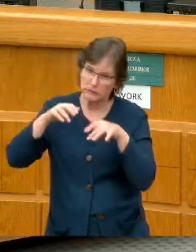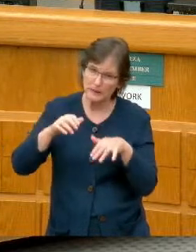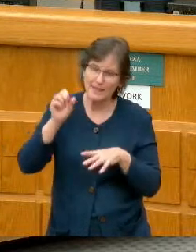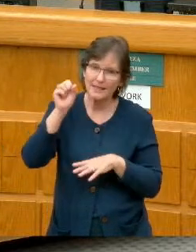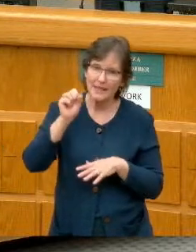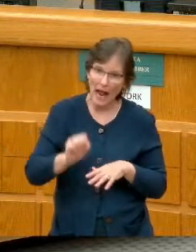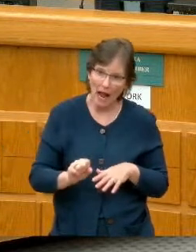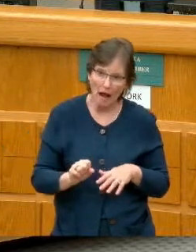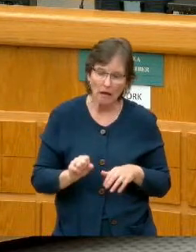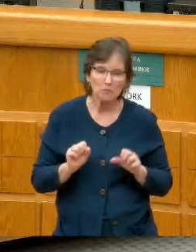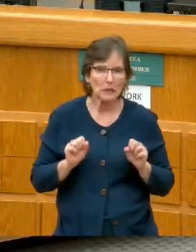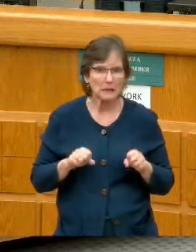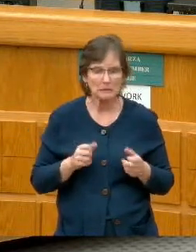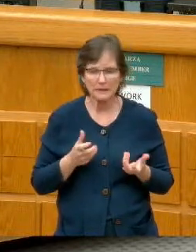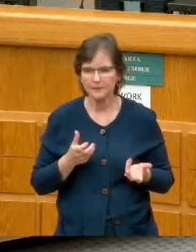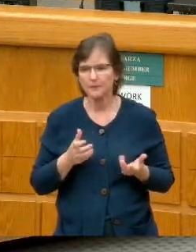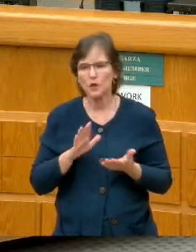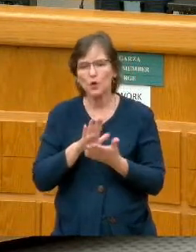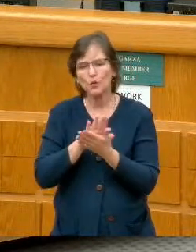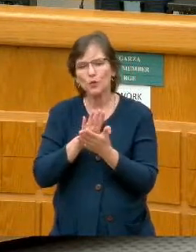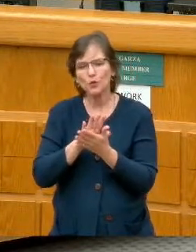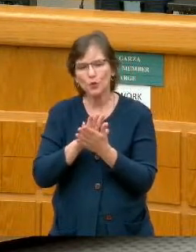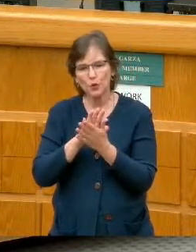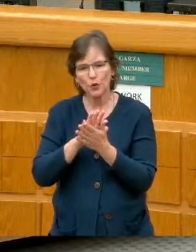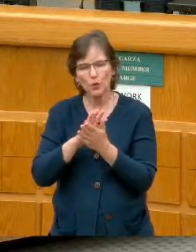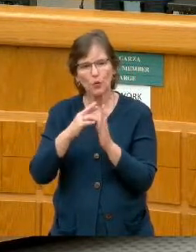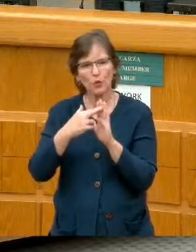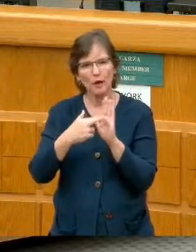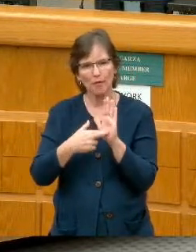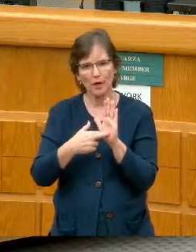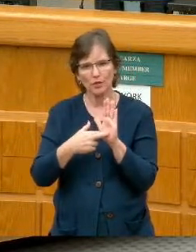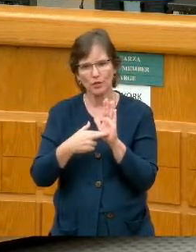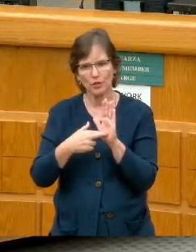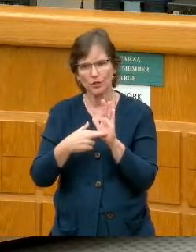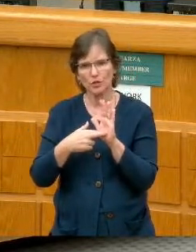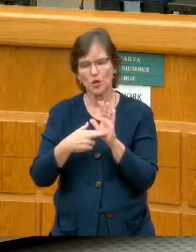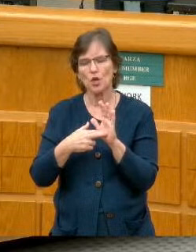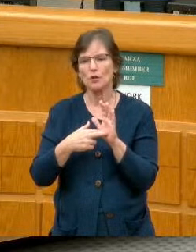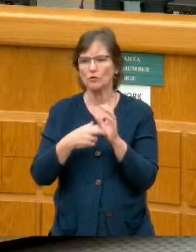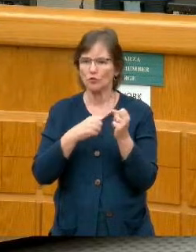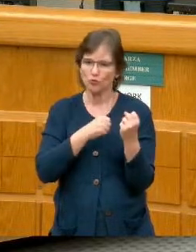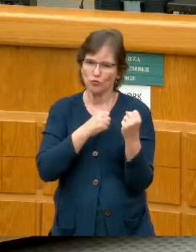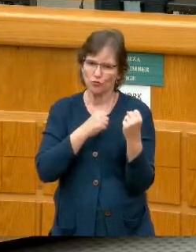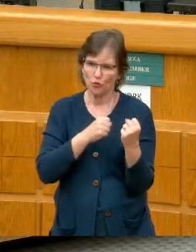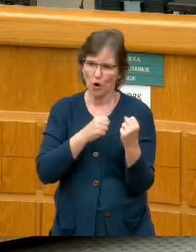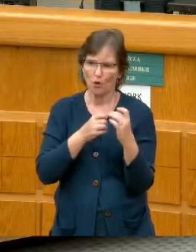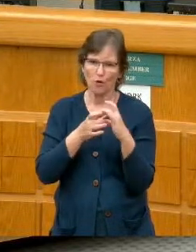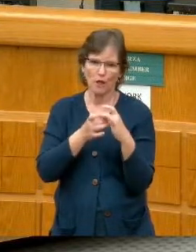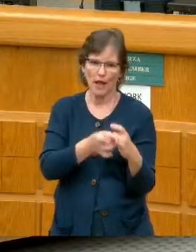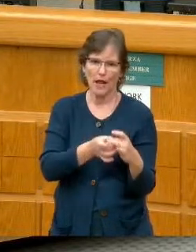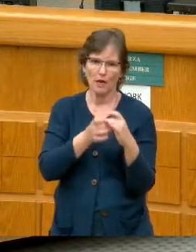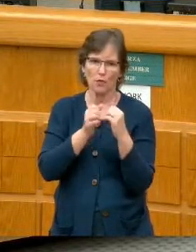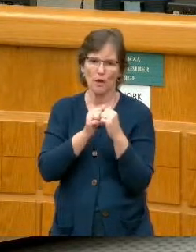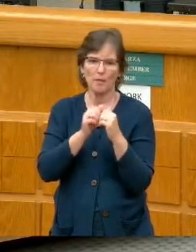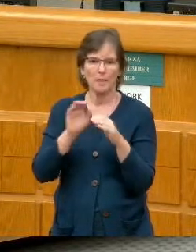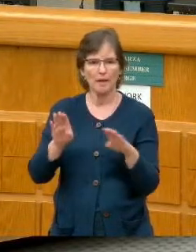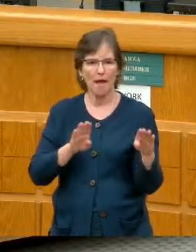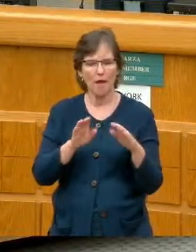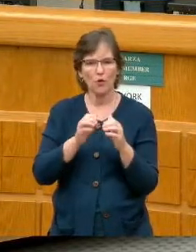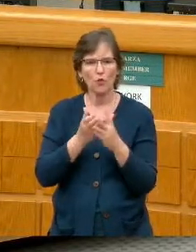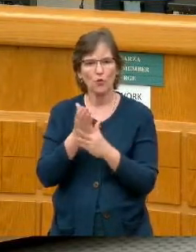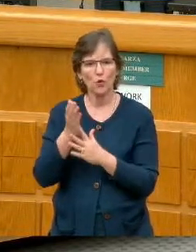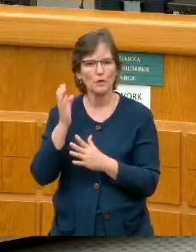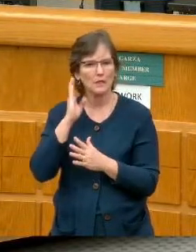future? School regulations are strongly correlated with our patterns of behavior in the cell phone metrics. And it seems that